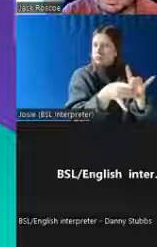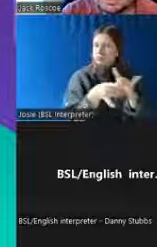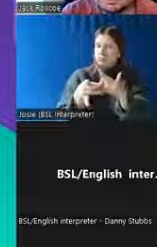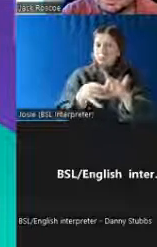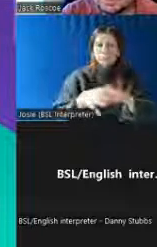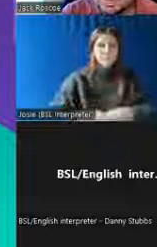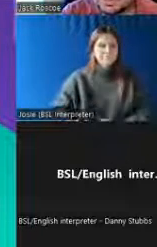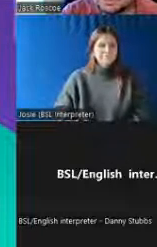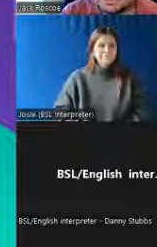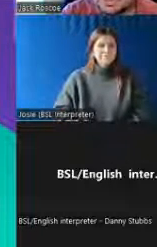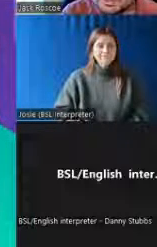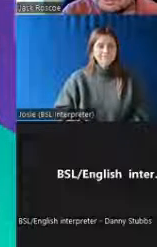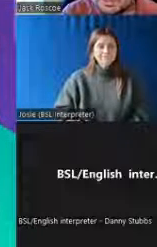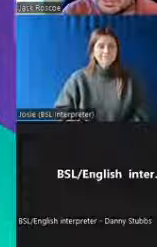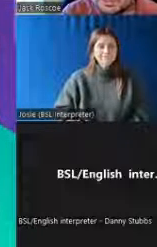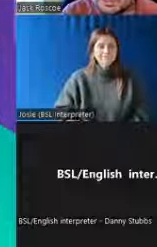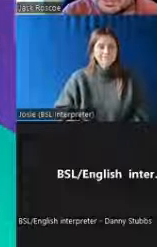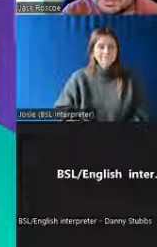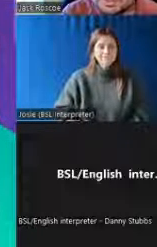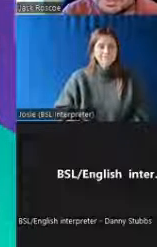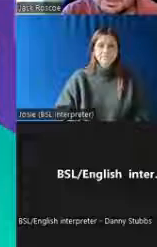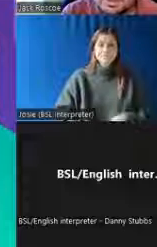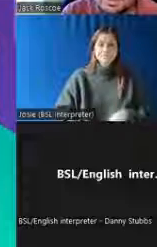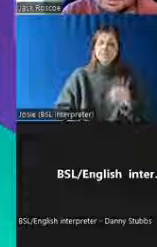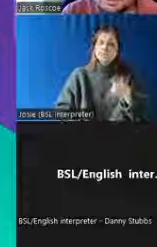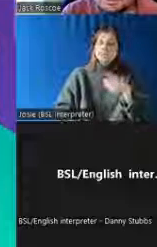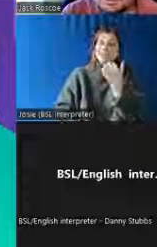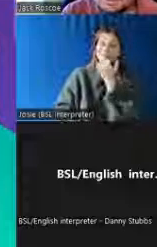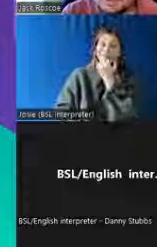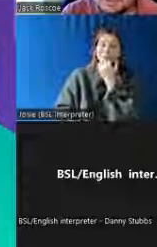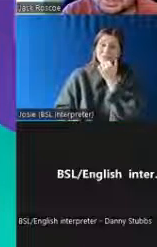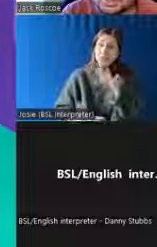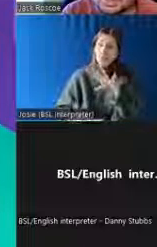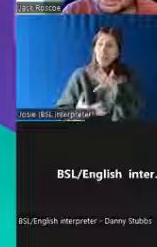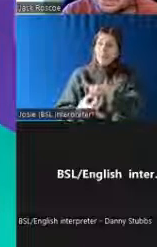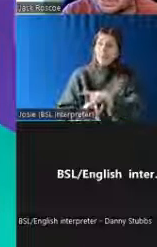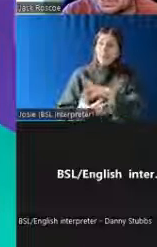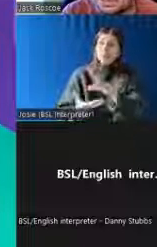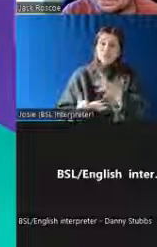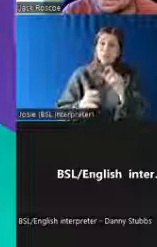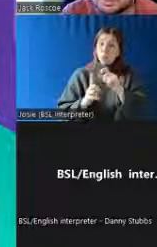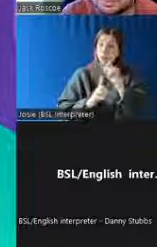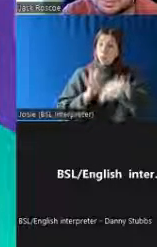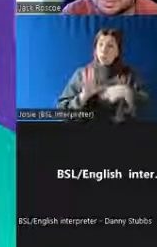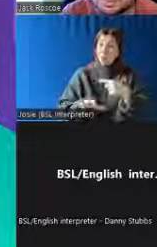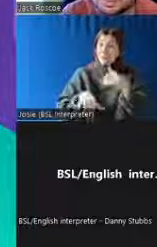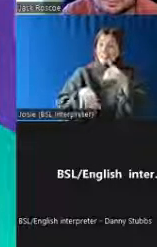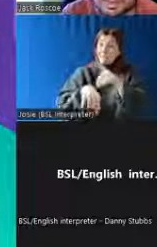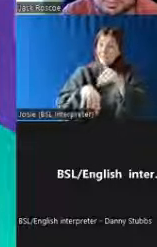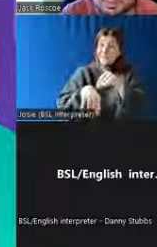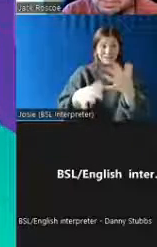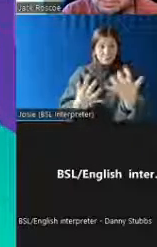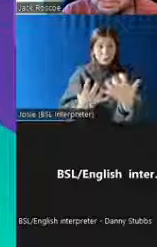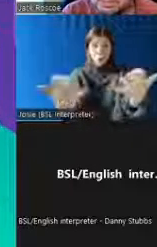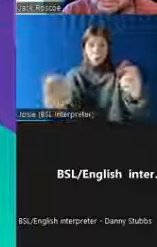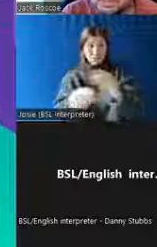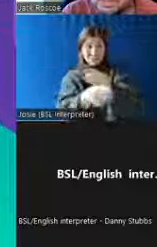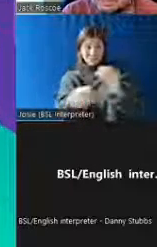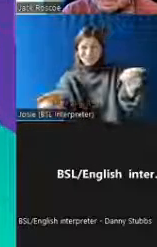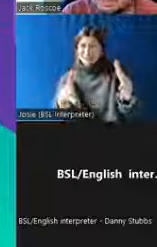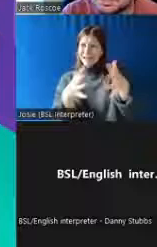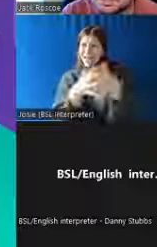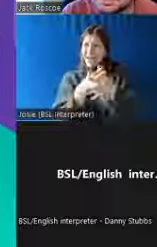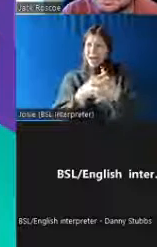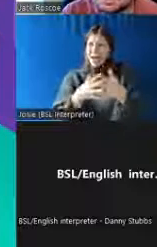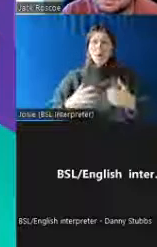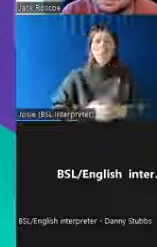Then there's data about how the project affected audiences. So not just in-person attendance, but things like how many people saw the work